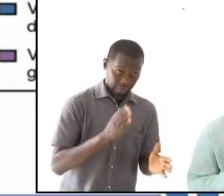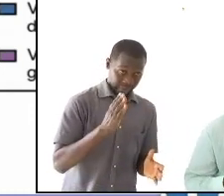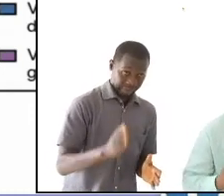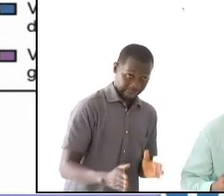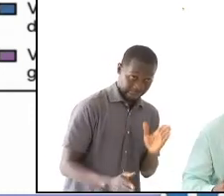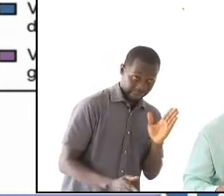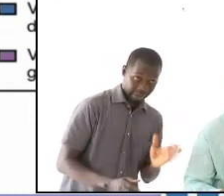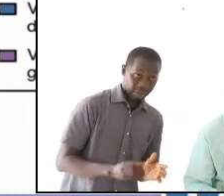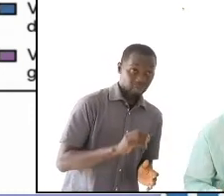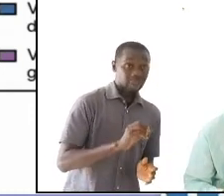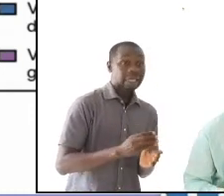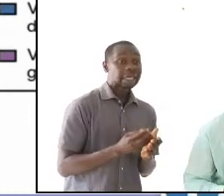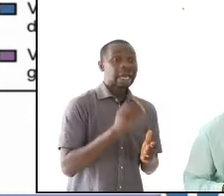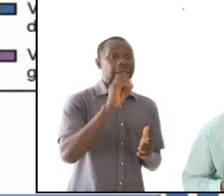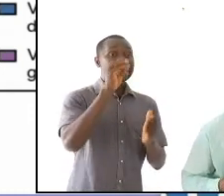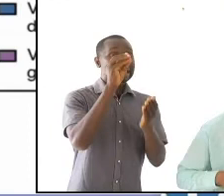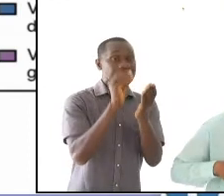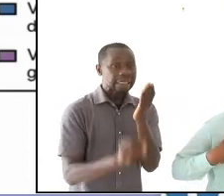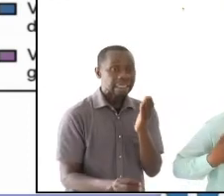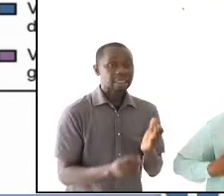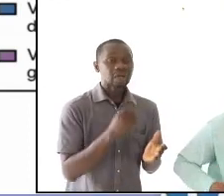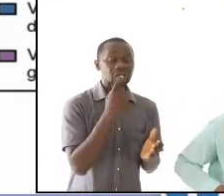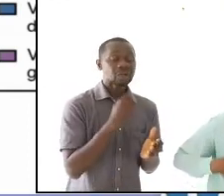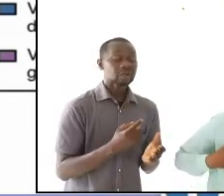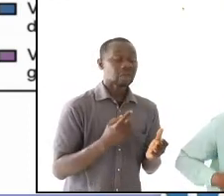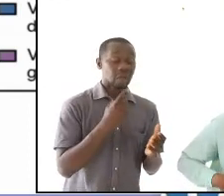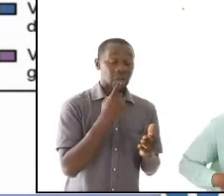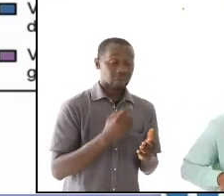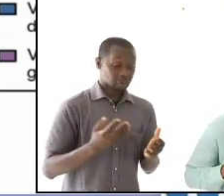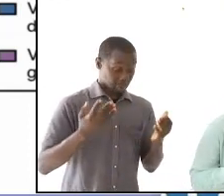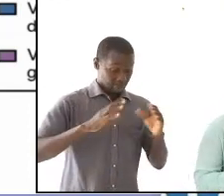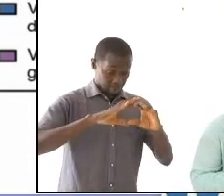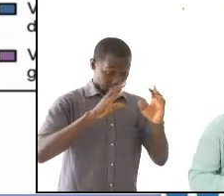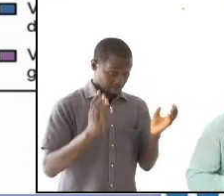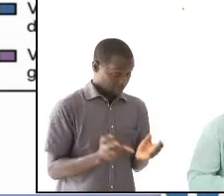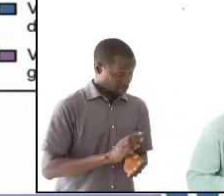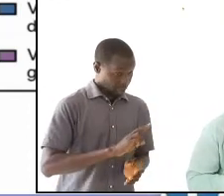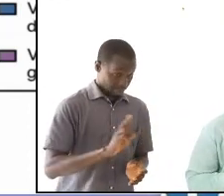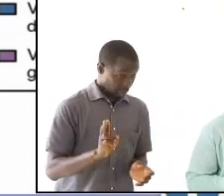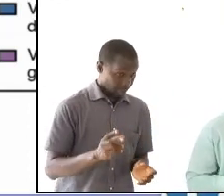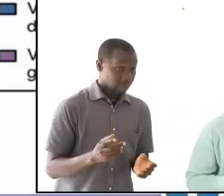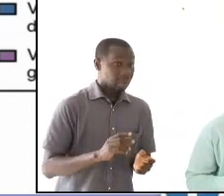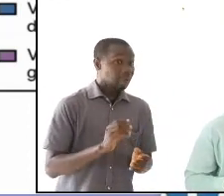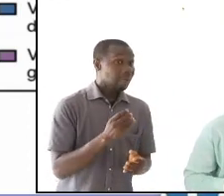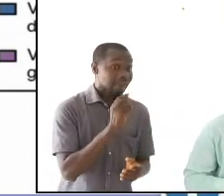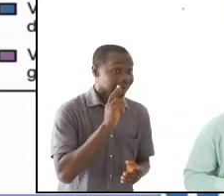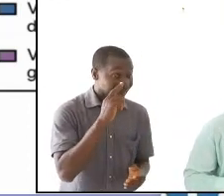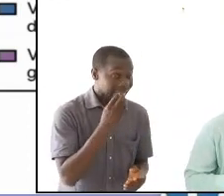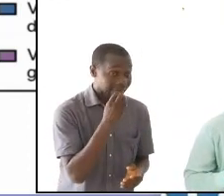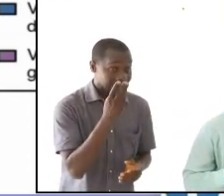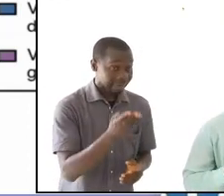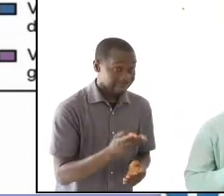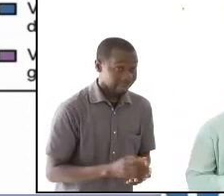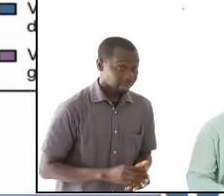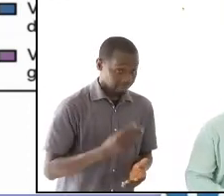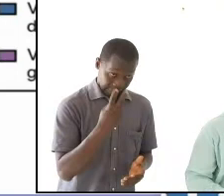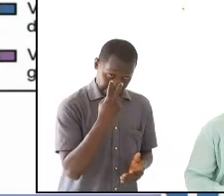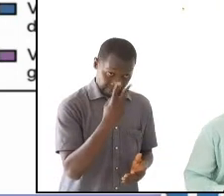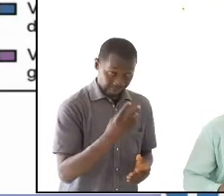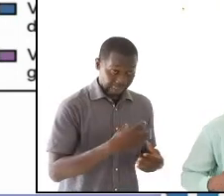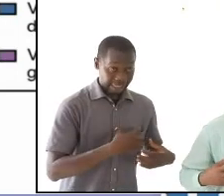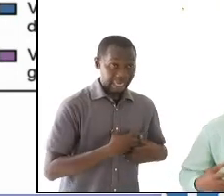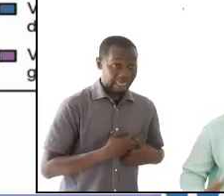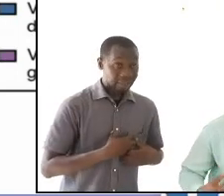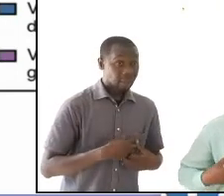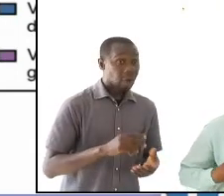carries deoxygenated blood. We're not saying the whole right side of your body is deoxygenated, but what we're trying to say, if you look at the heart